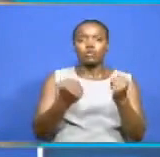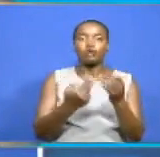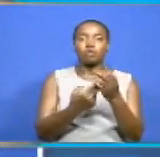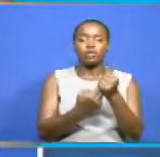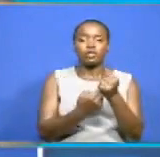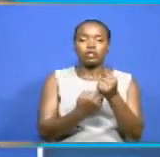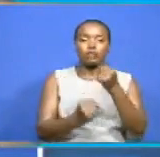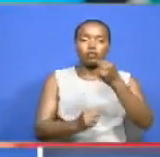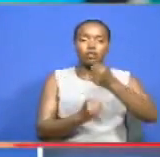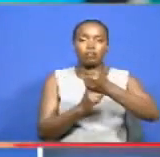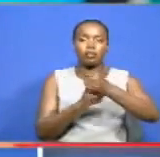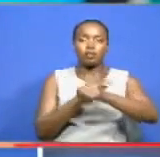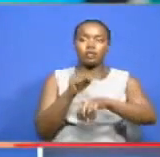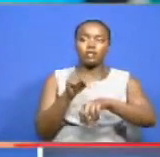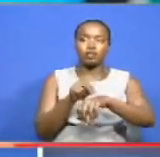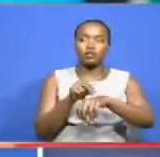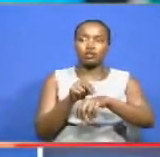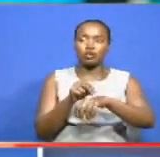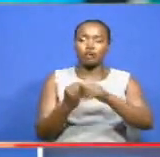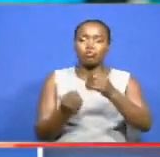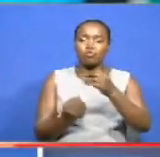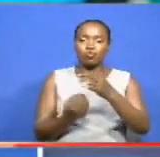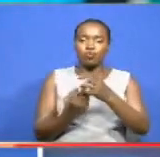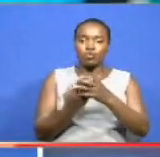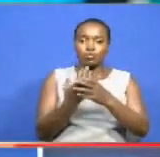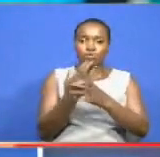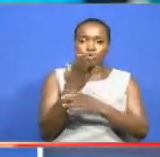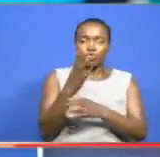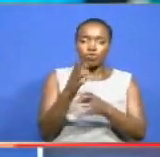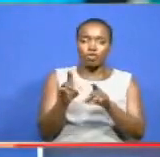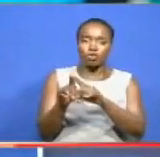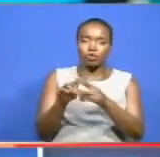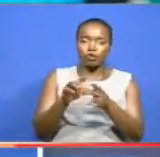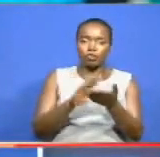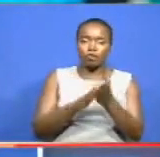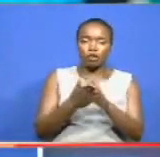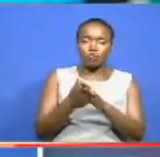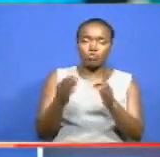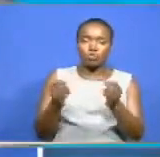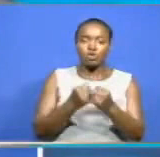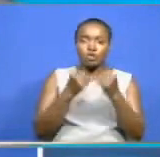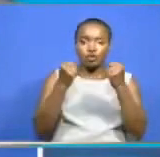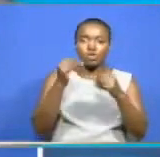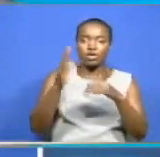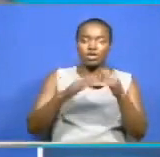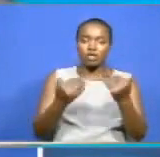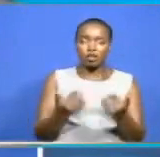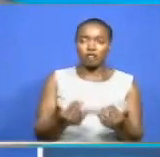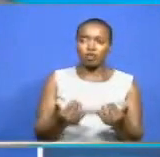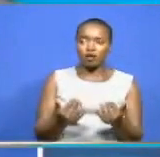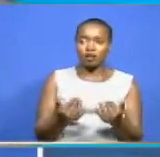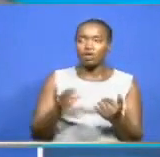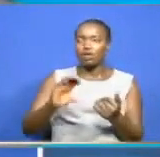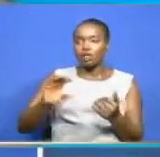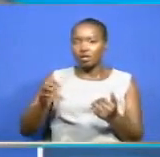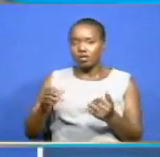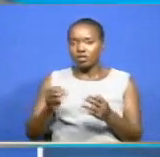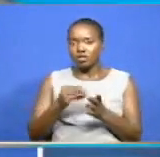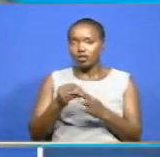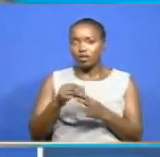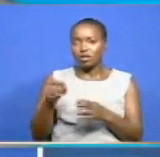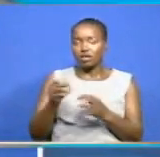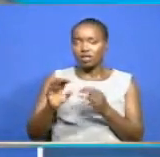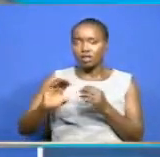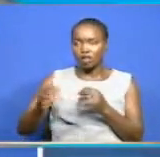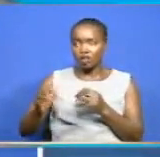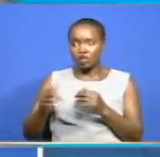can support our nation in growing and even becoming stronger than we are right now, whether they're in our counties or in other counties, because